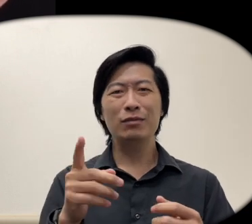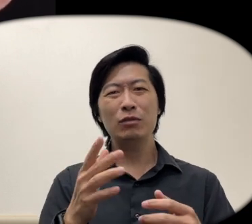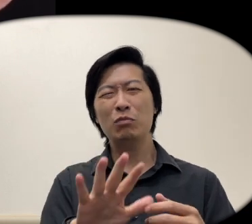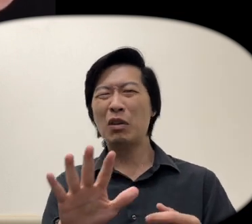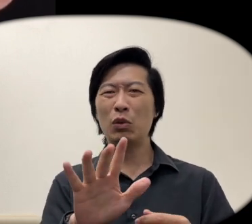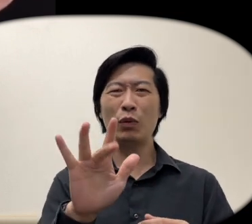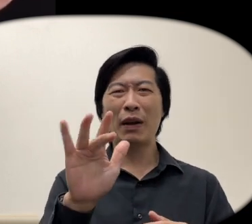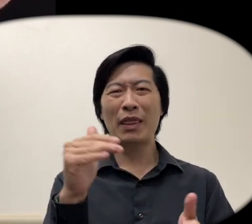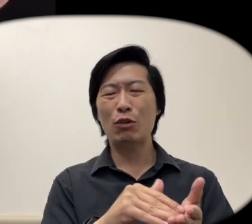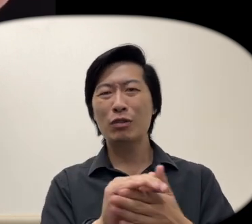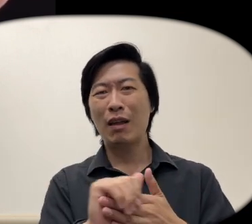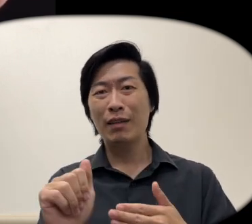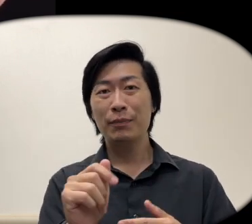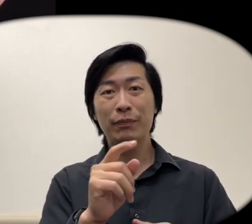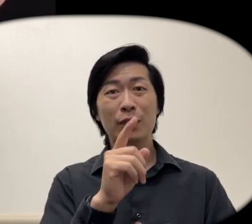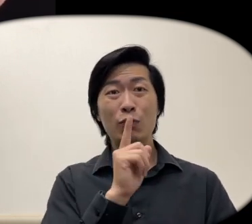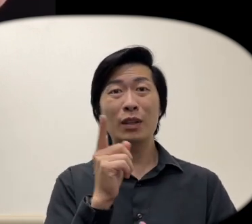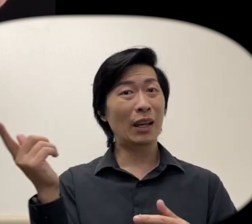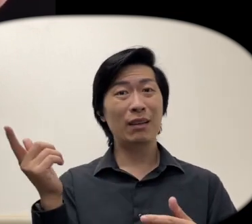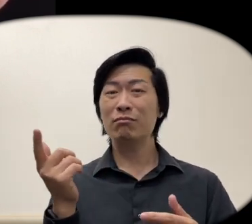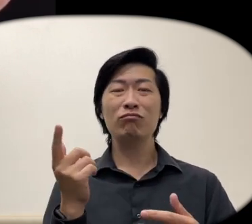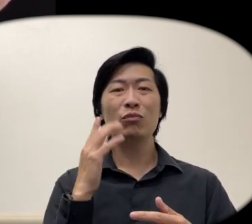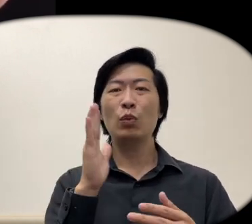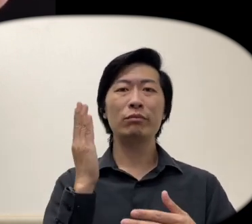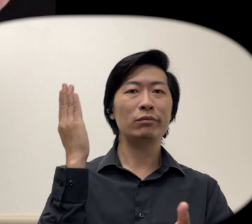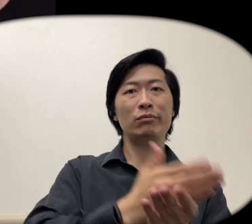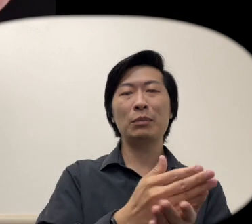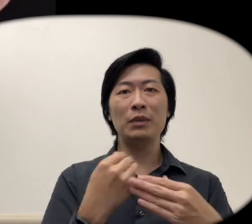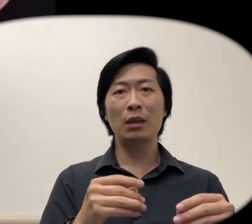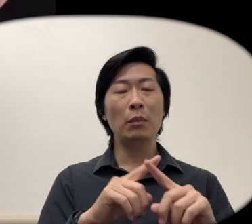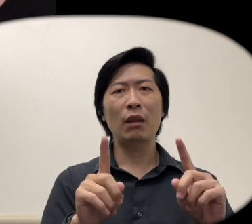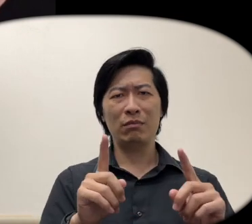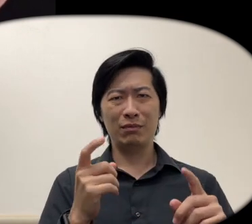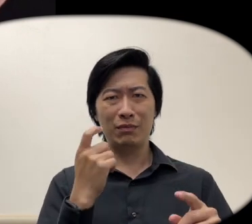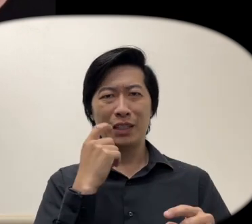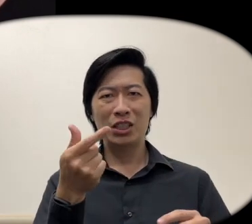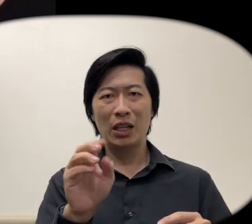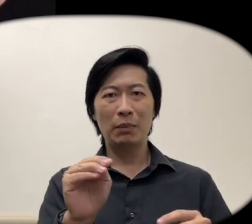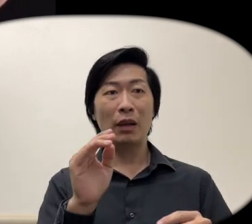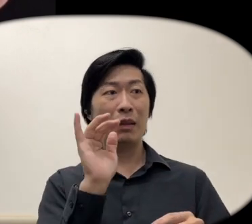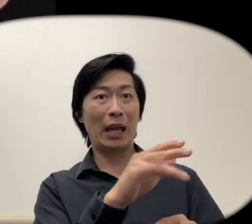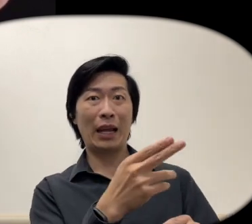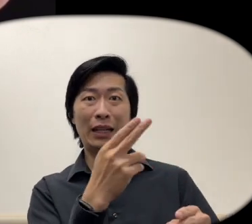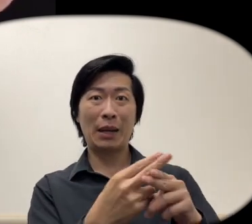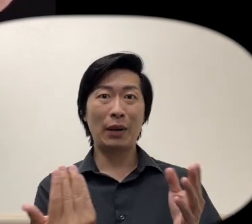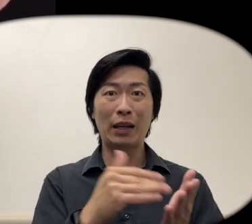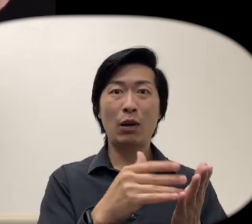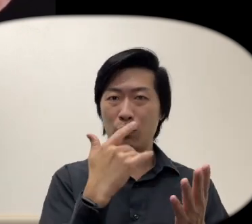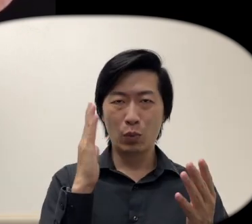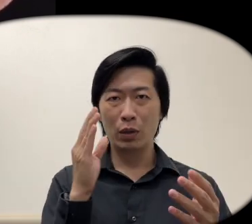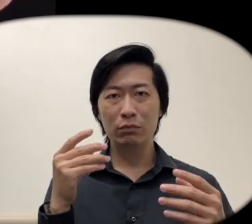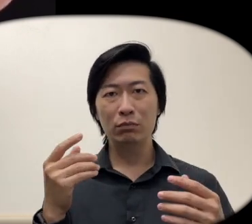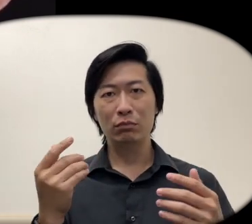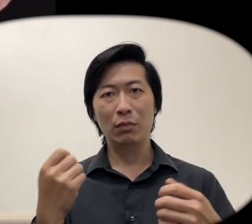was initially discontinued early this year, but then GM announced that they're bringing that nameplate back later this year or potentially next